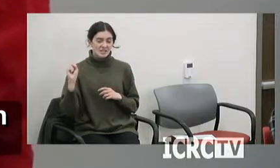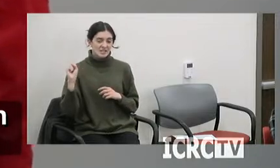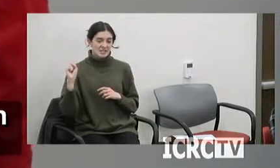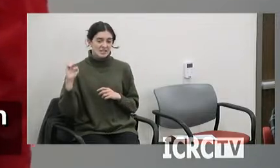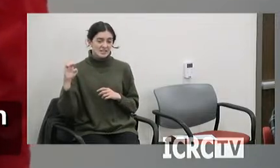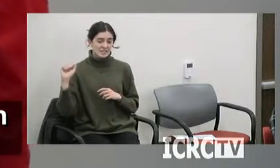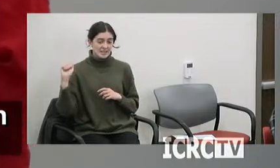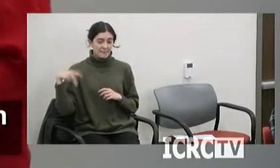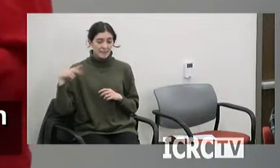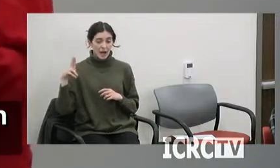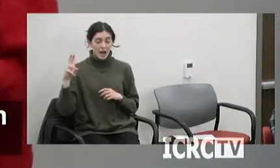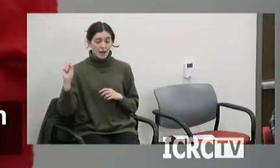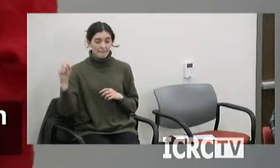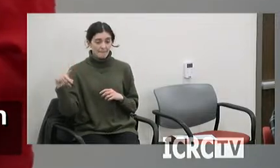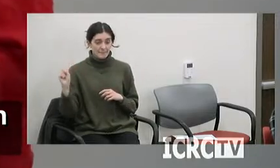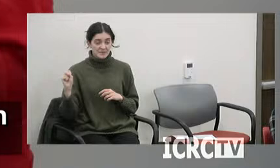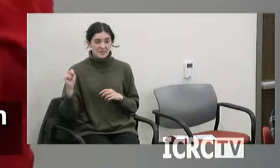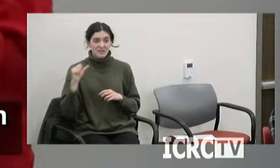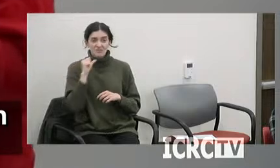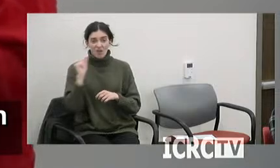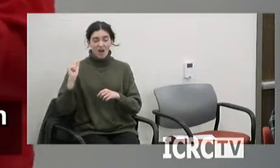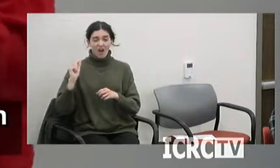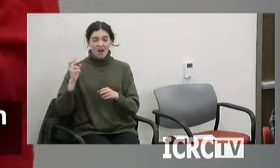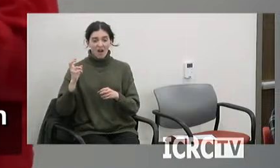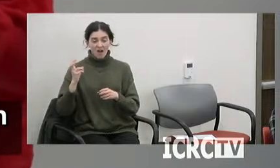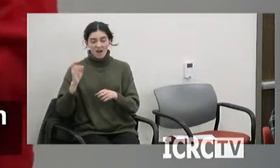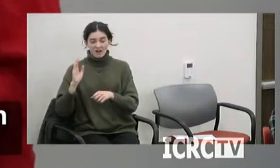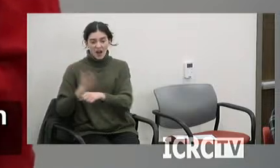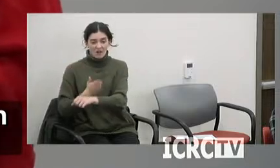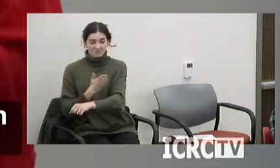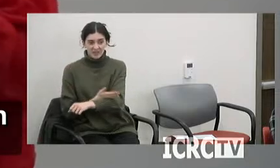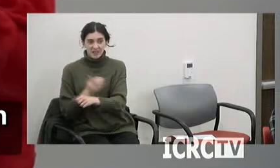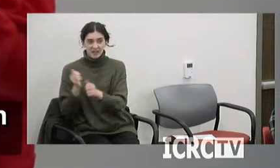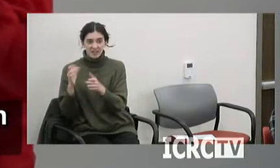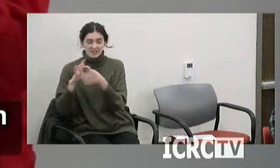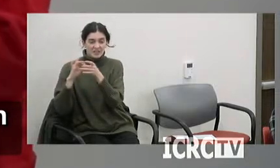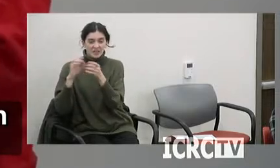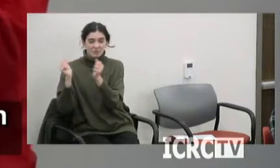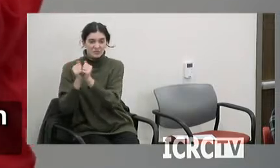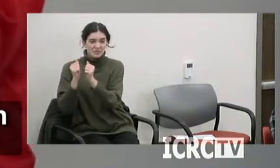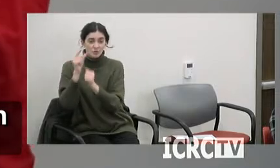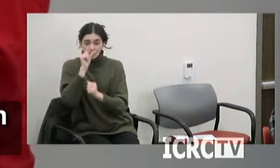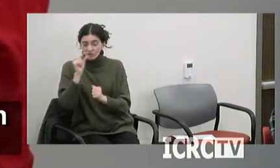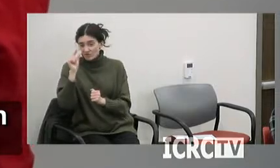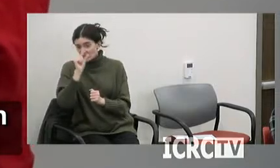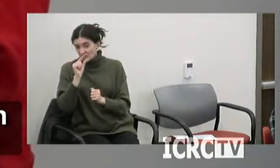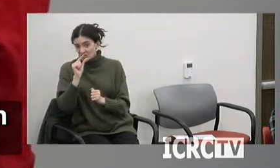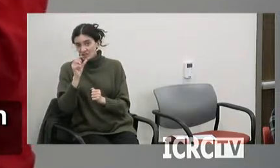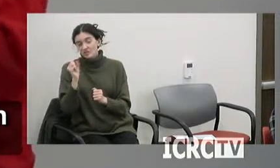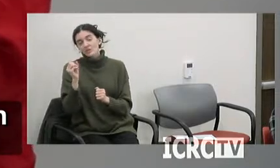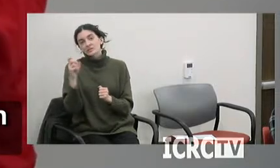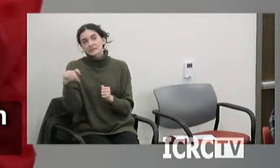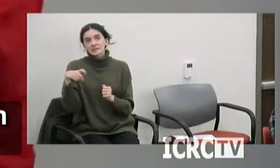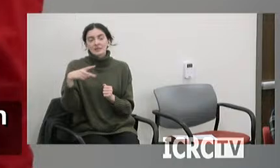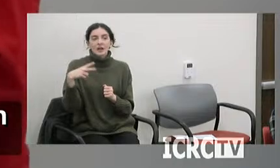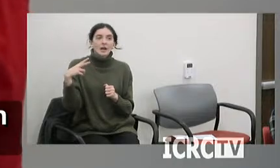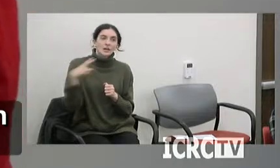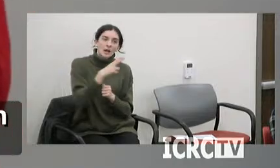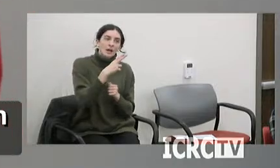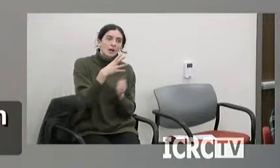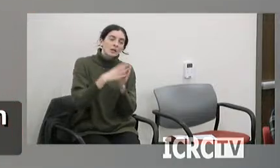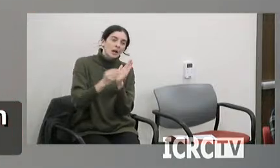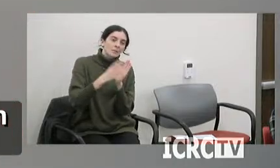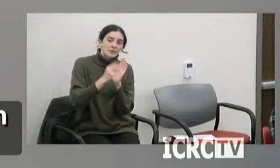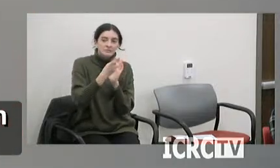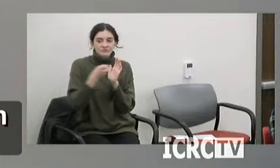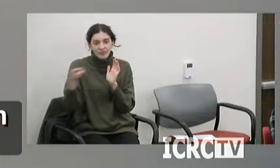in the Google sphere, so they were cutting, pasting, copying, not able to just quickly put it in, edit it, and have it available